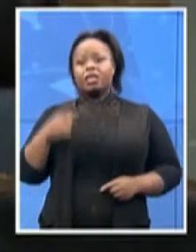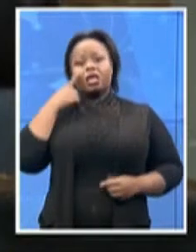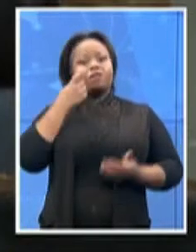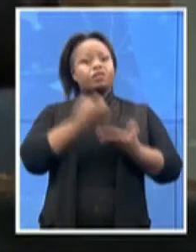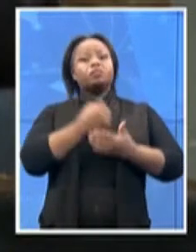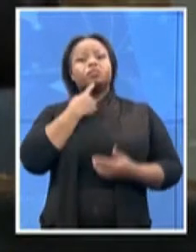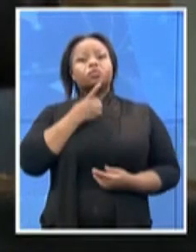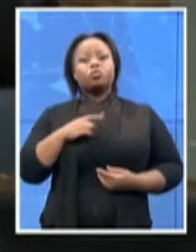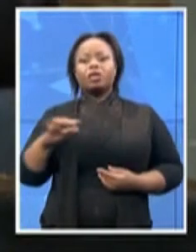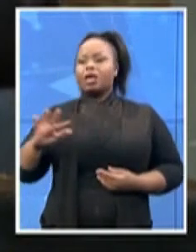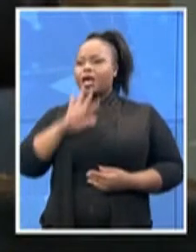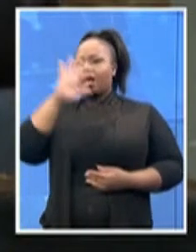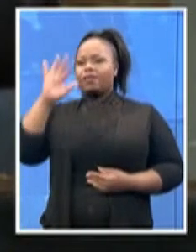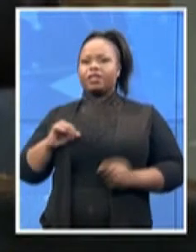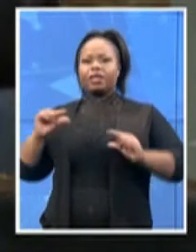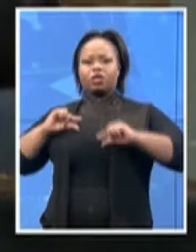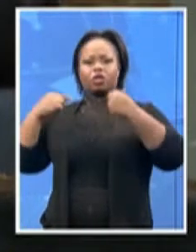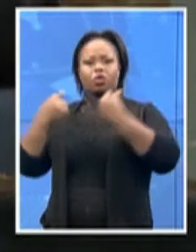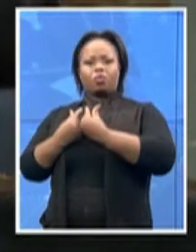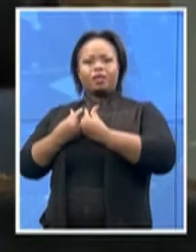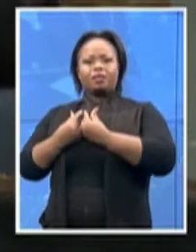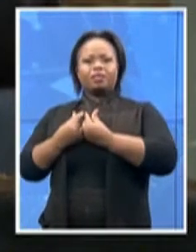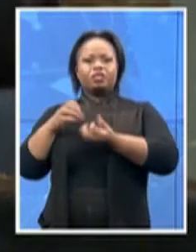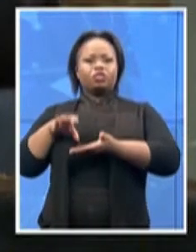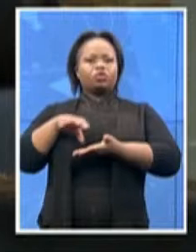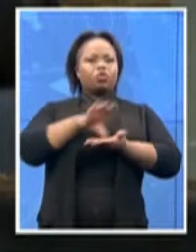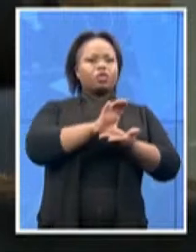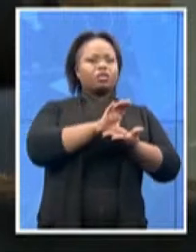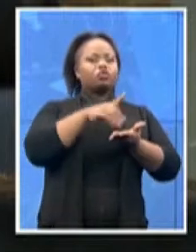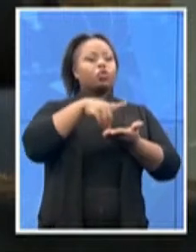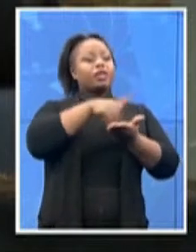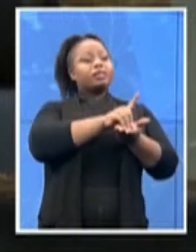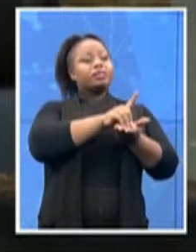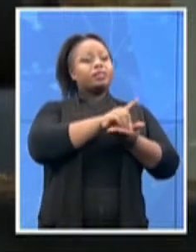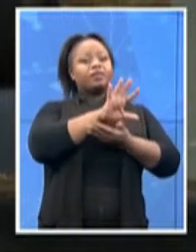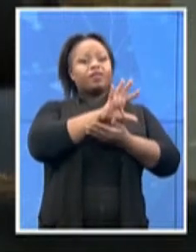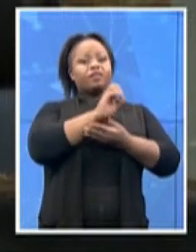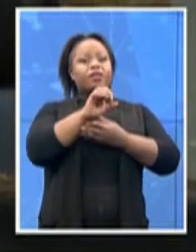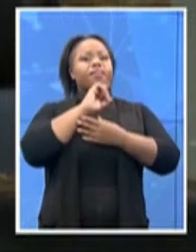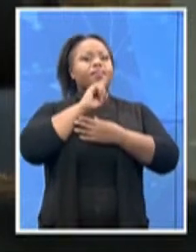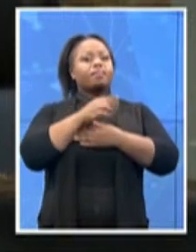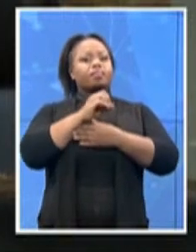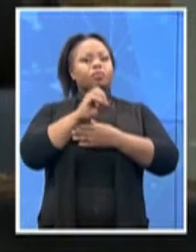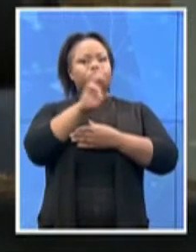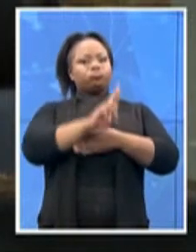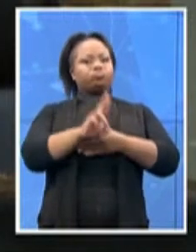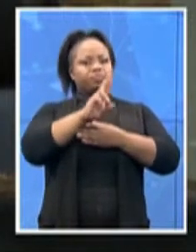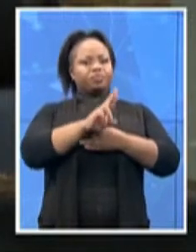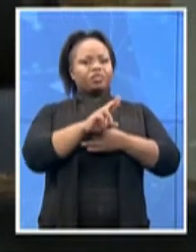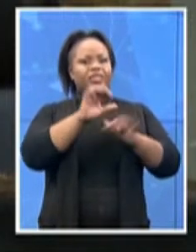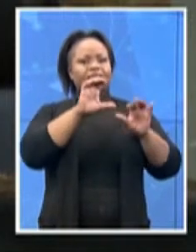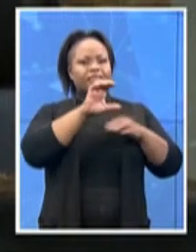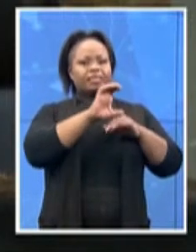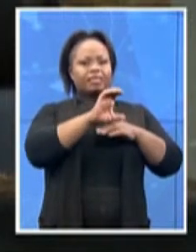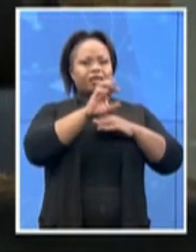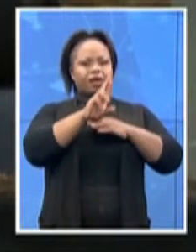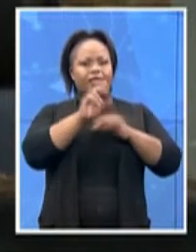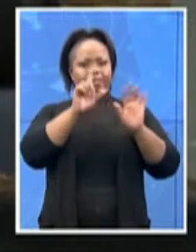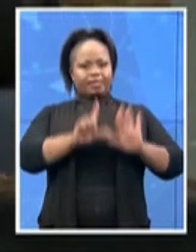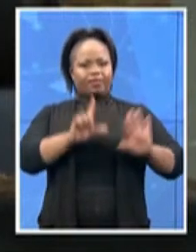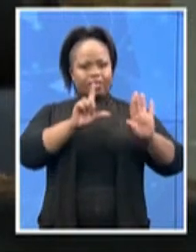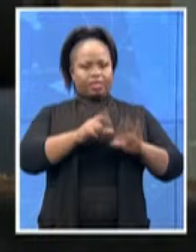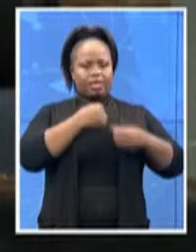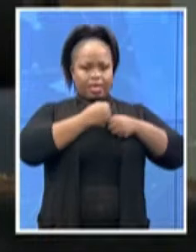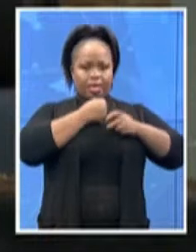500,000 rand to the CR17 campaign. This cannot by any stretch of